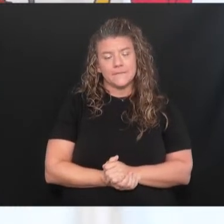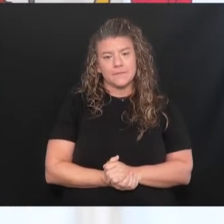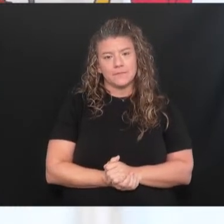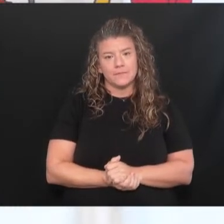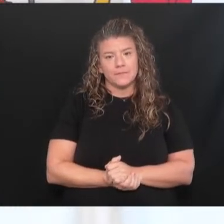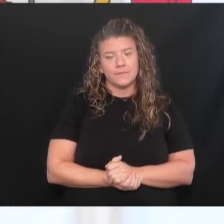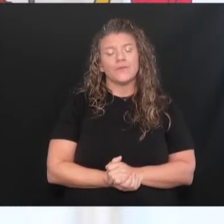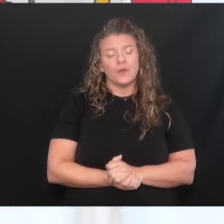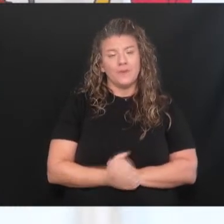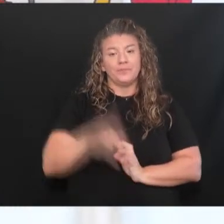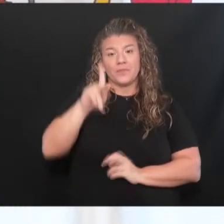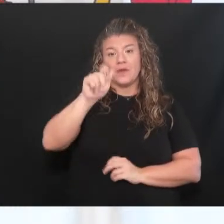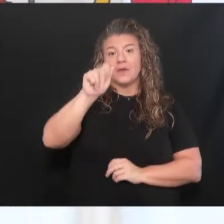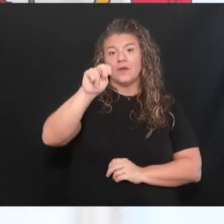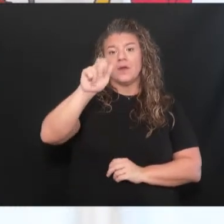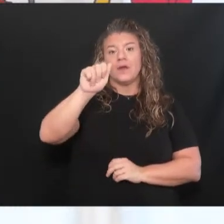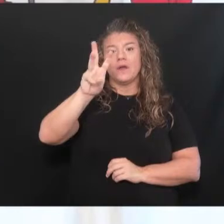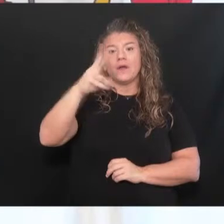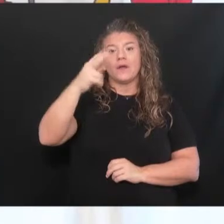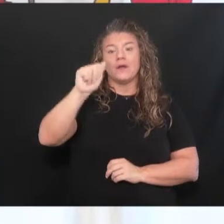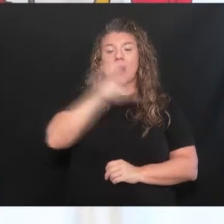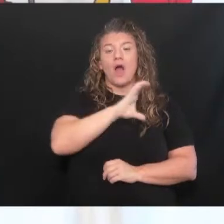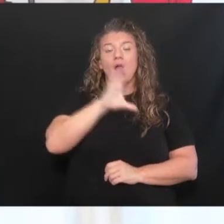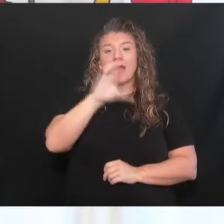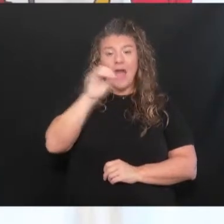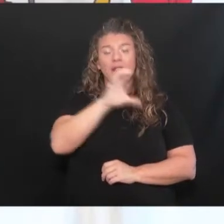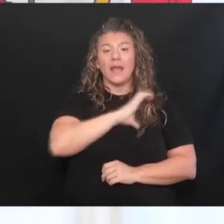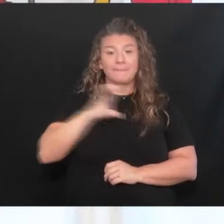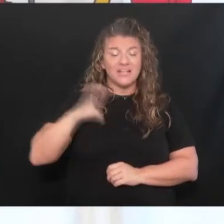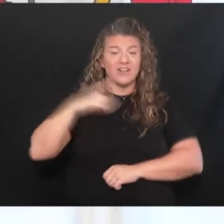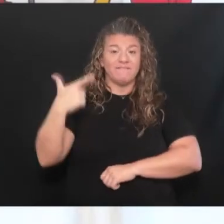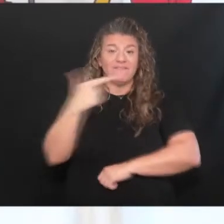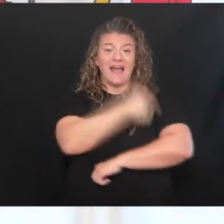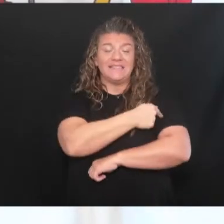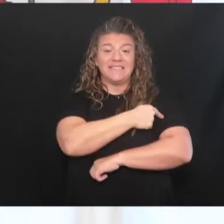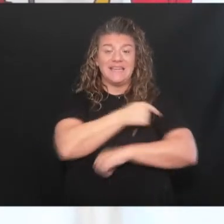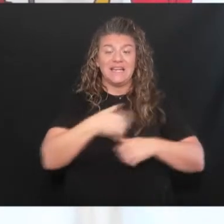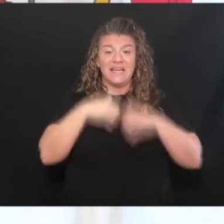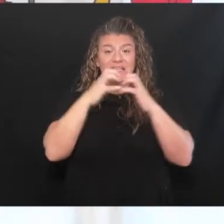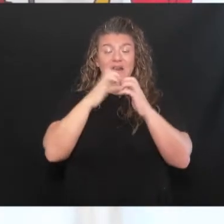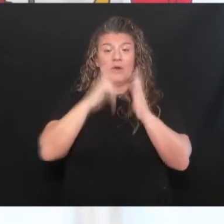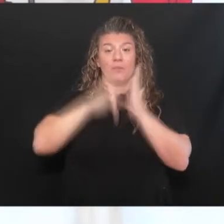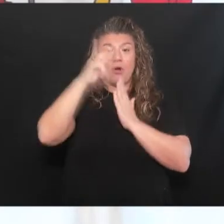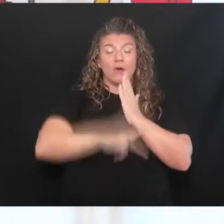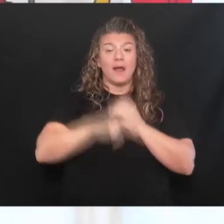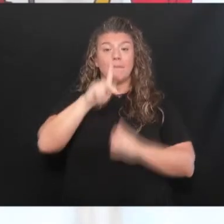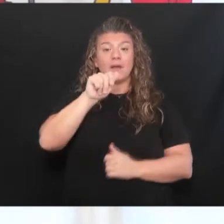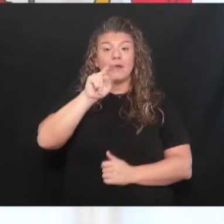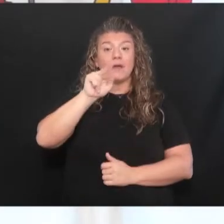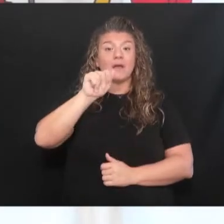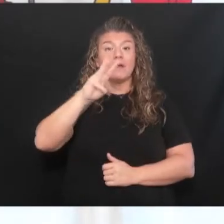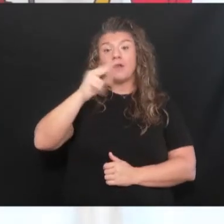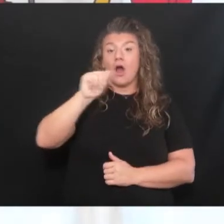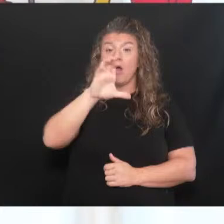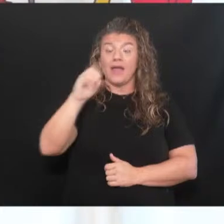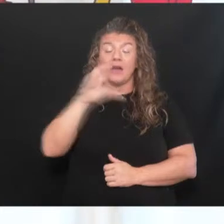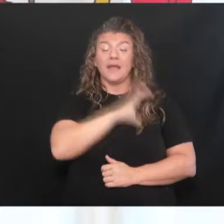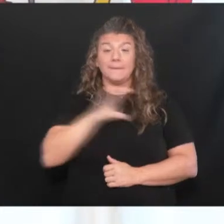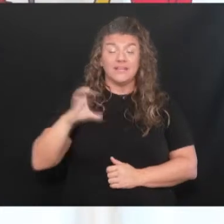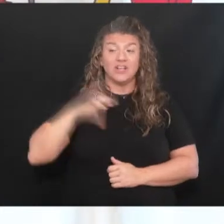Okay, Kanawha County Commission Vaccine Incentive Program. Yesterday, the Kanawha County Commission announced the Kanawha